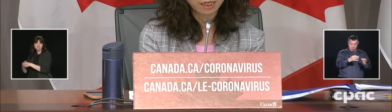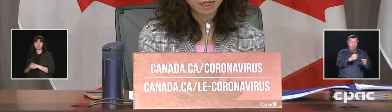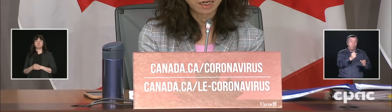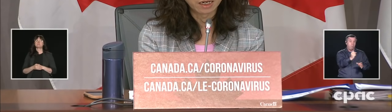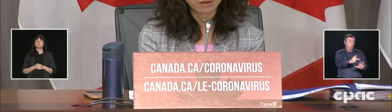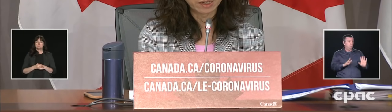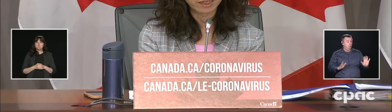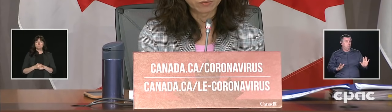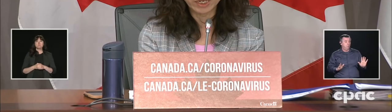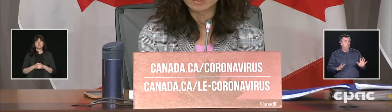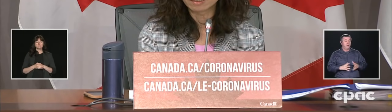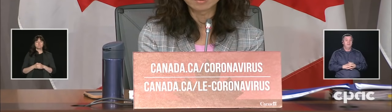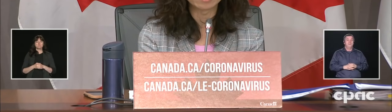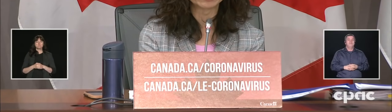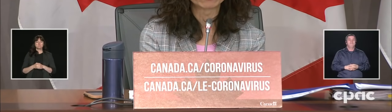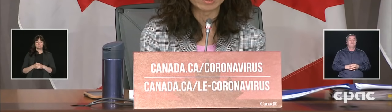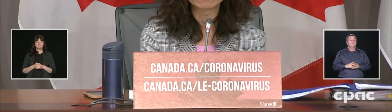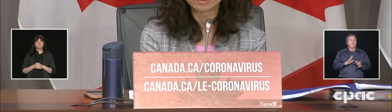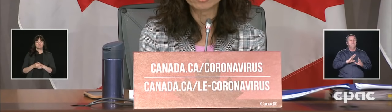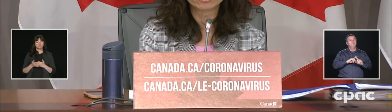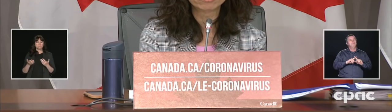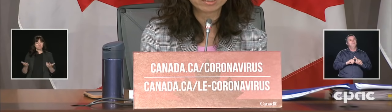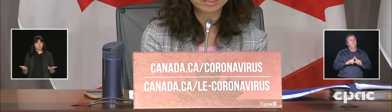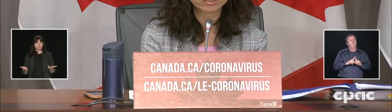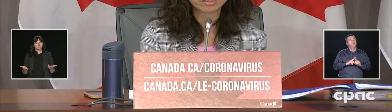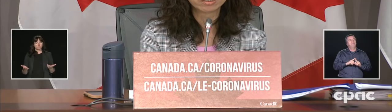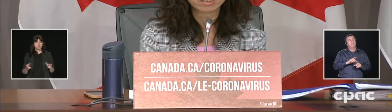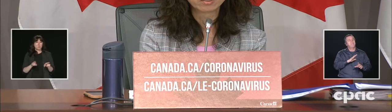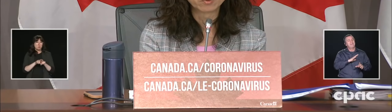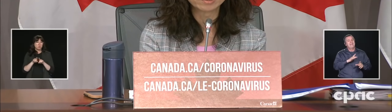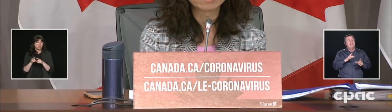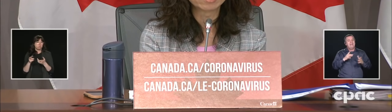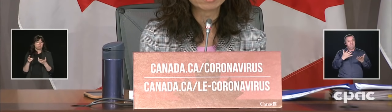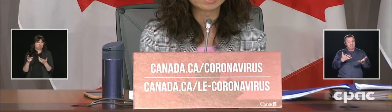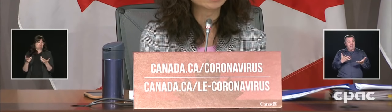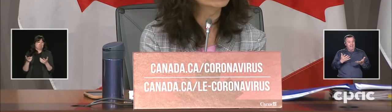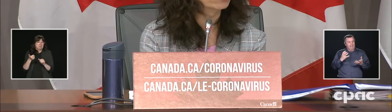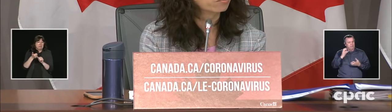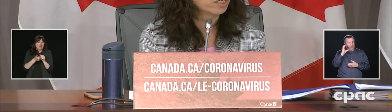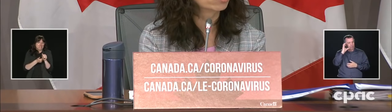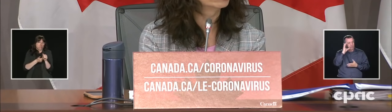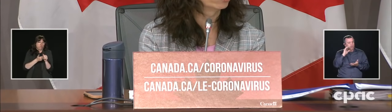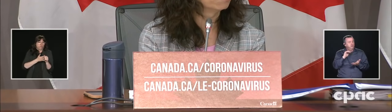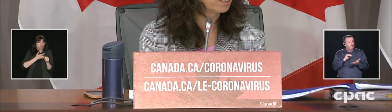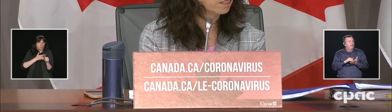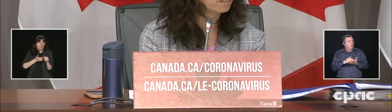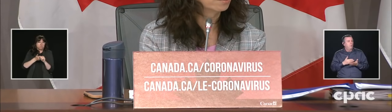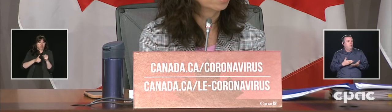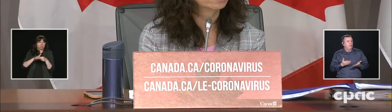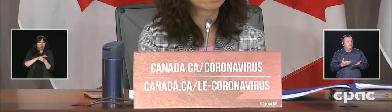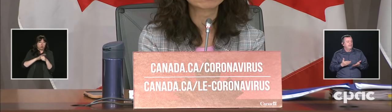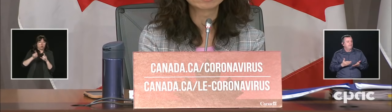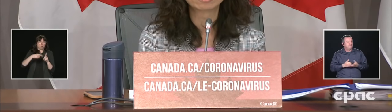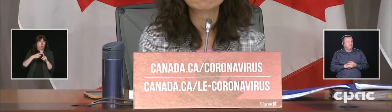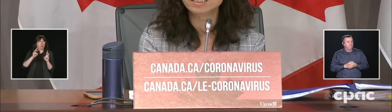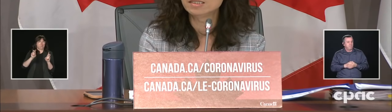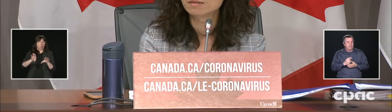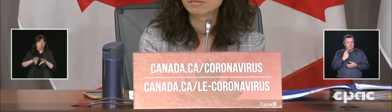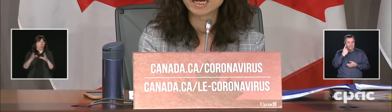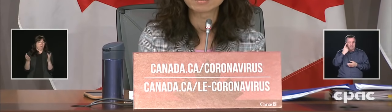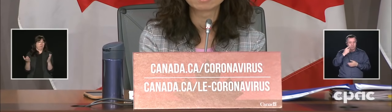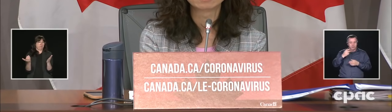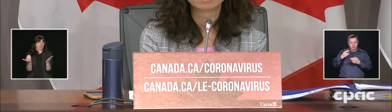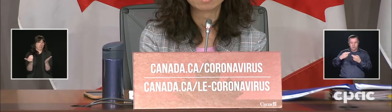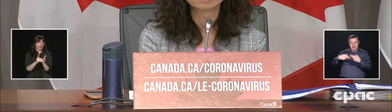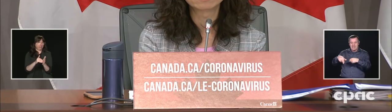at when the time is right for each jurisdiction, what some of those initial measures could be in terms of